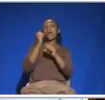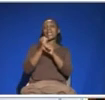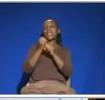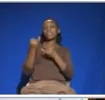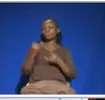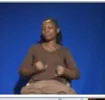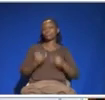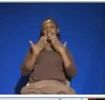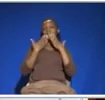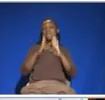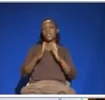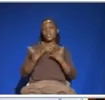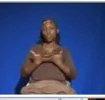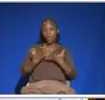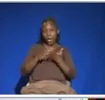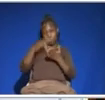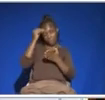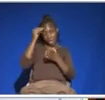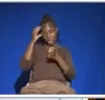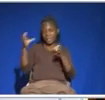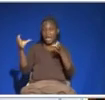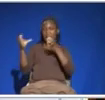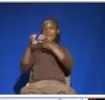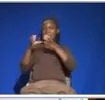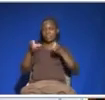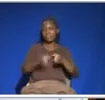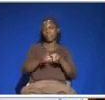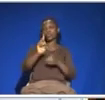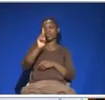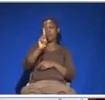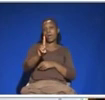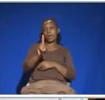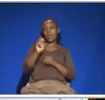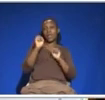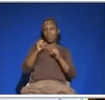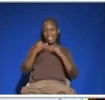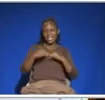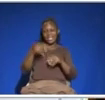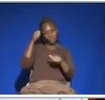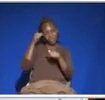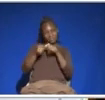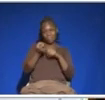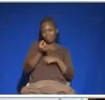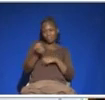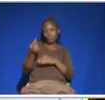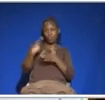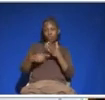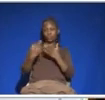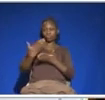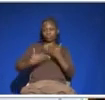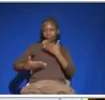where classification 1 was done. Just a quick recap of what was discussed in form